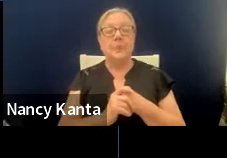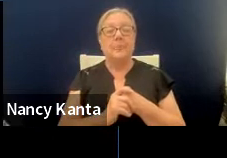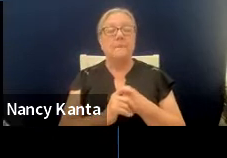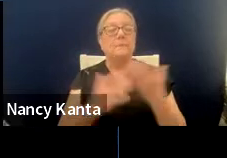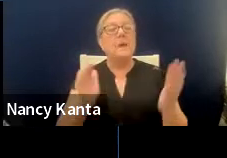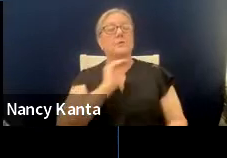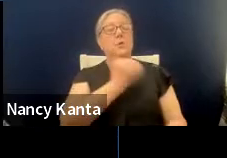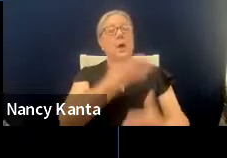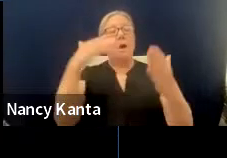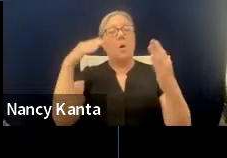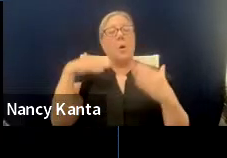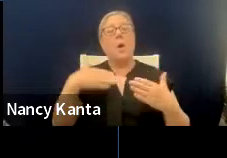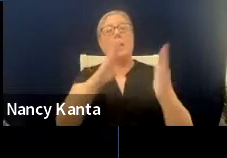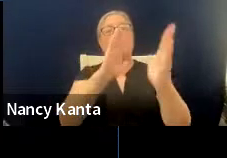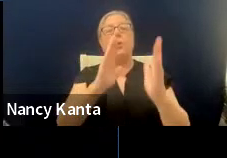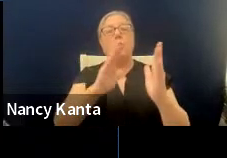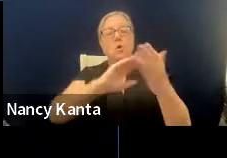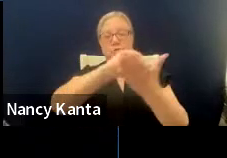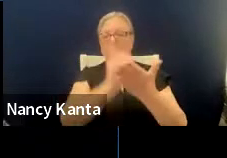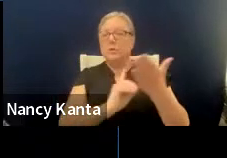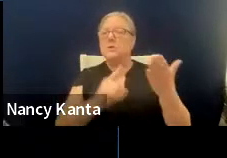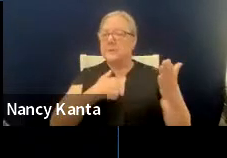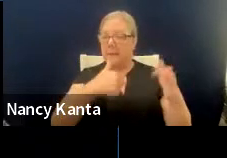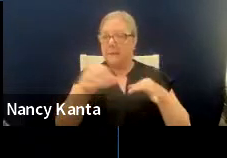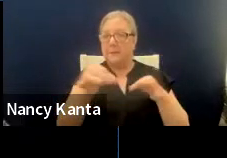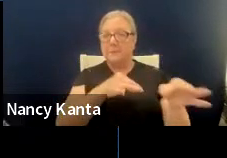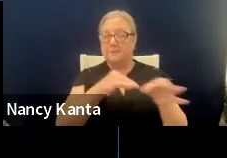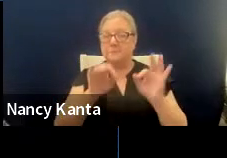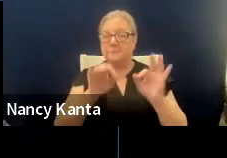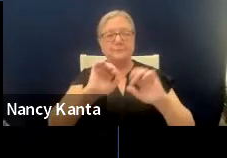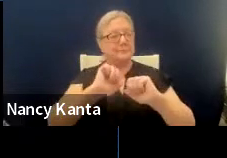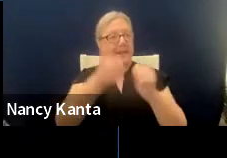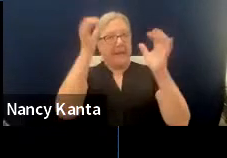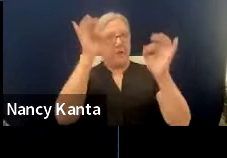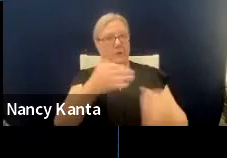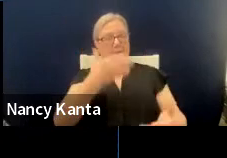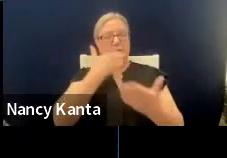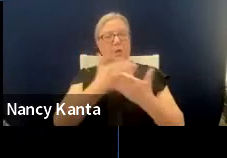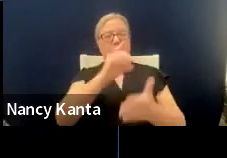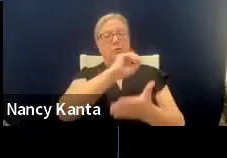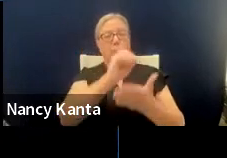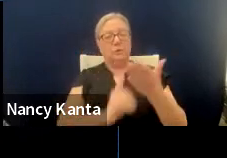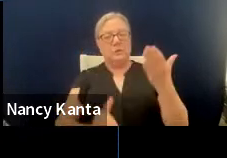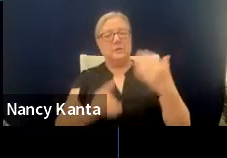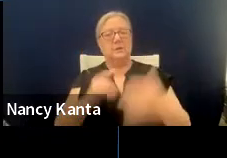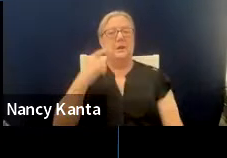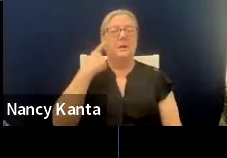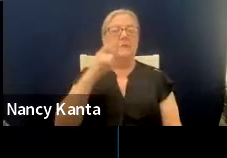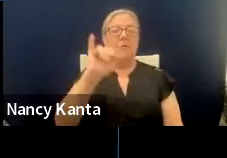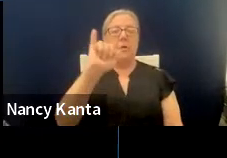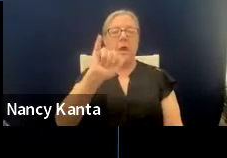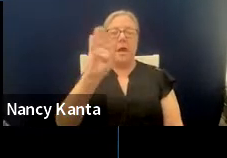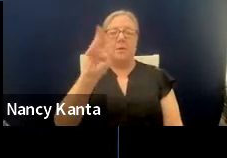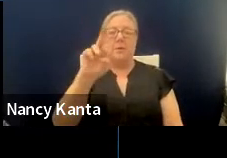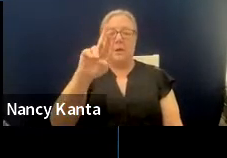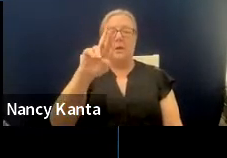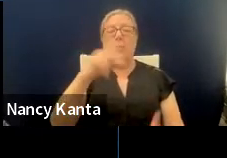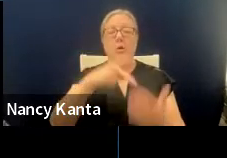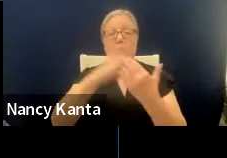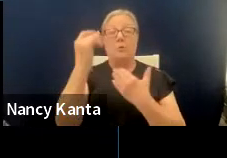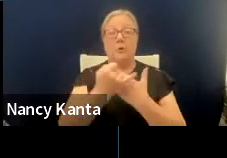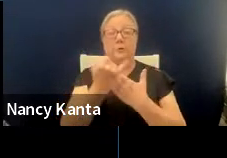to design, how we get to a good design for the IBR project, and